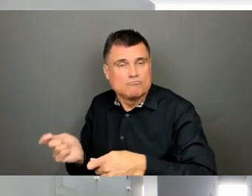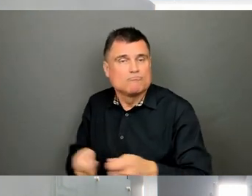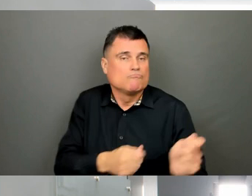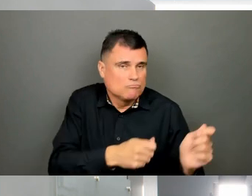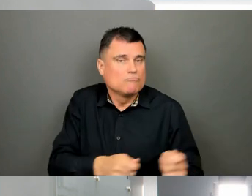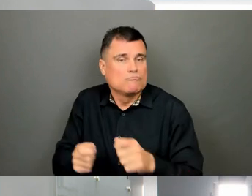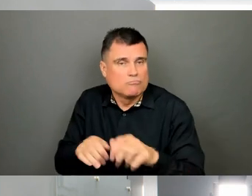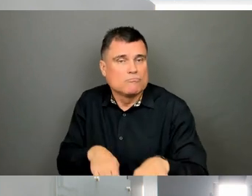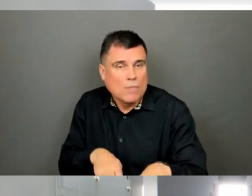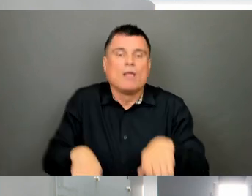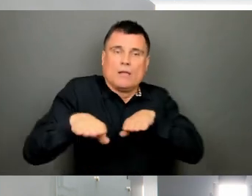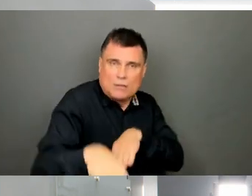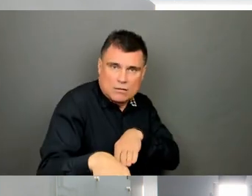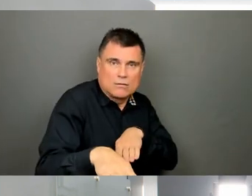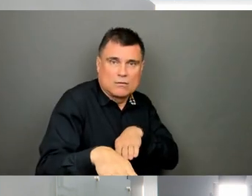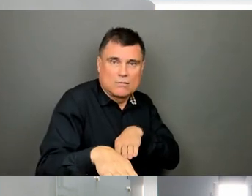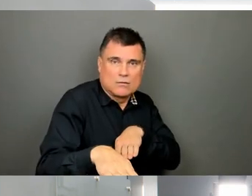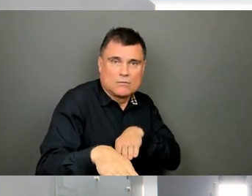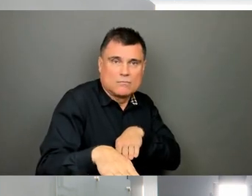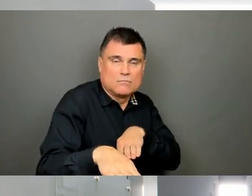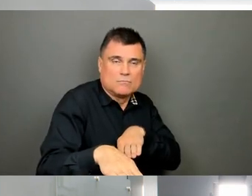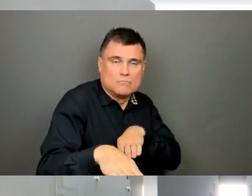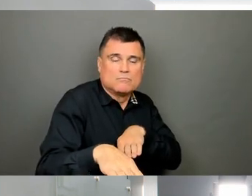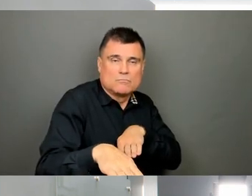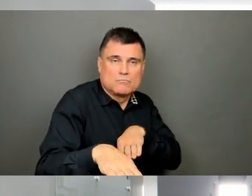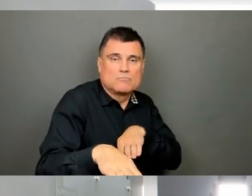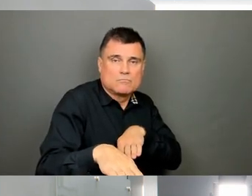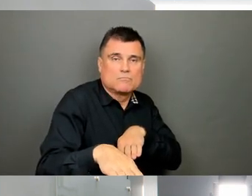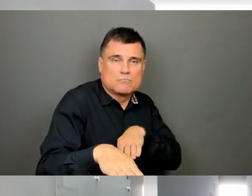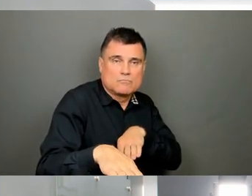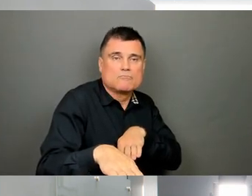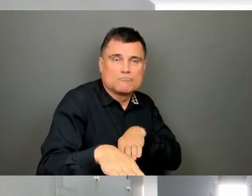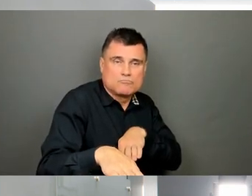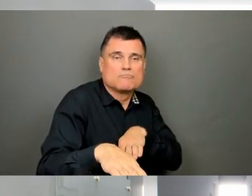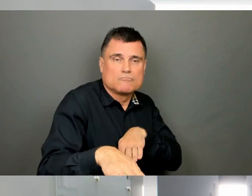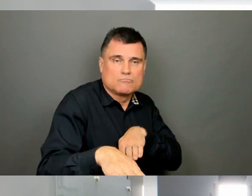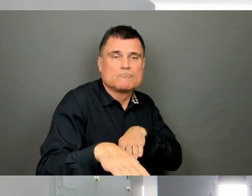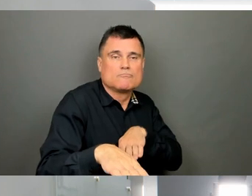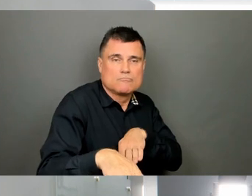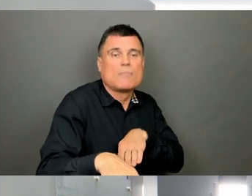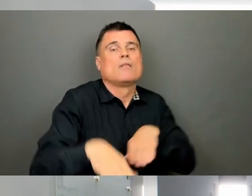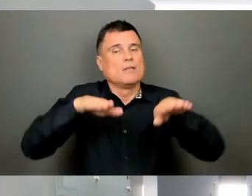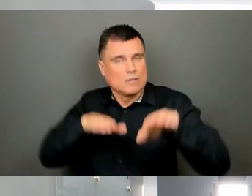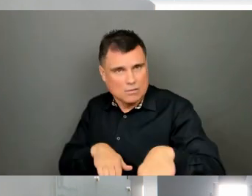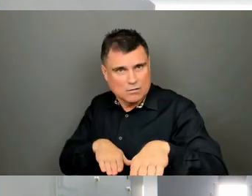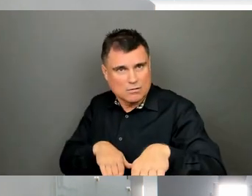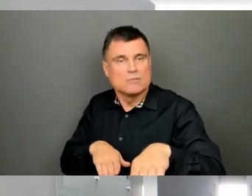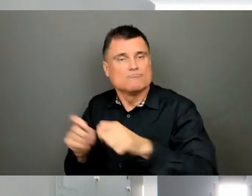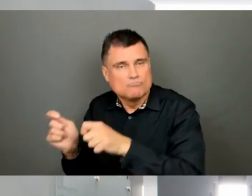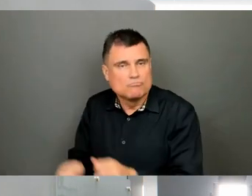Switch. 1, 2, 3, and 4. 5, 6, 7, and 8. 1, 2, 3, and